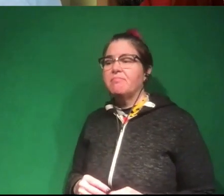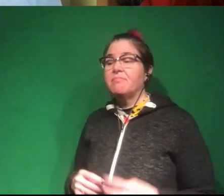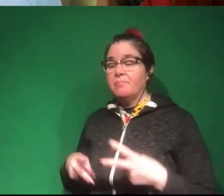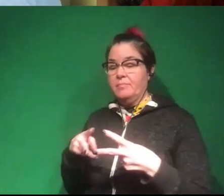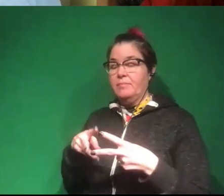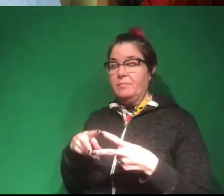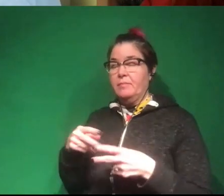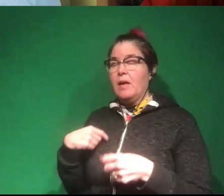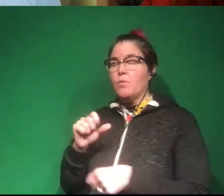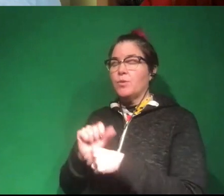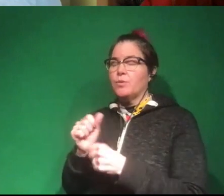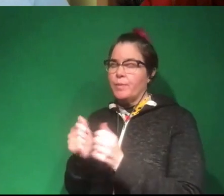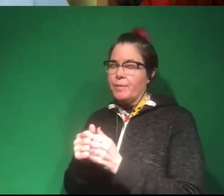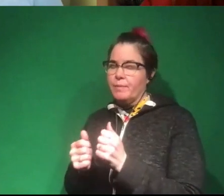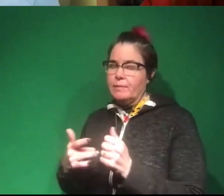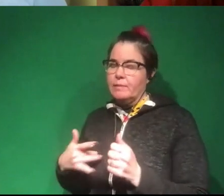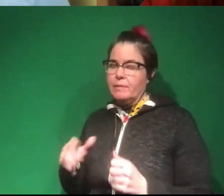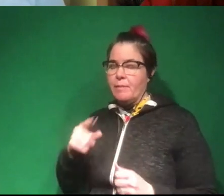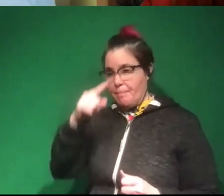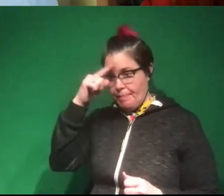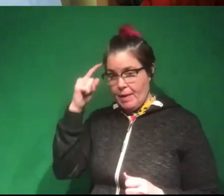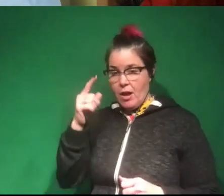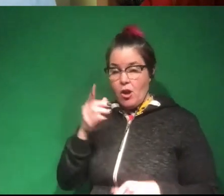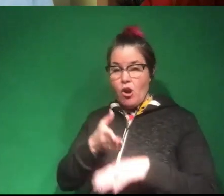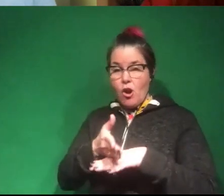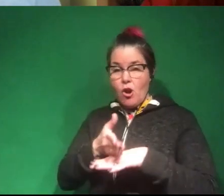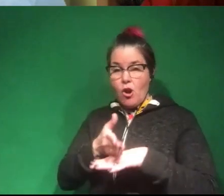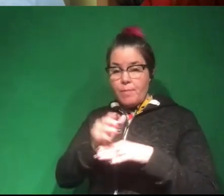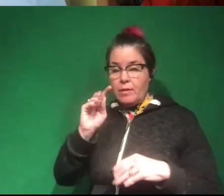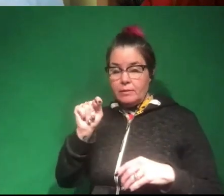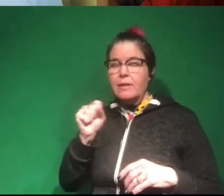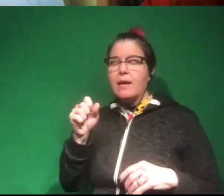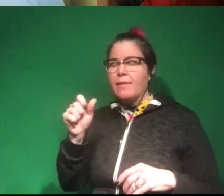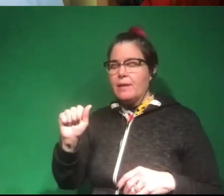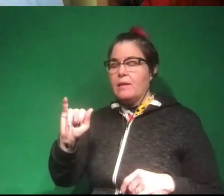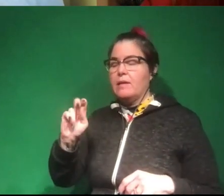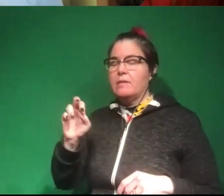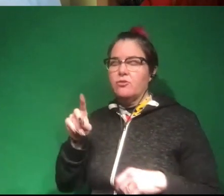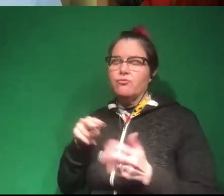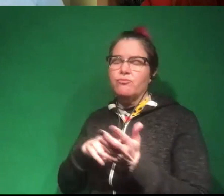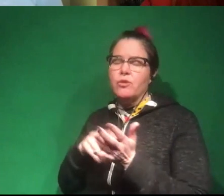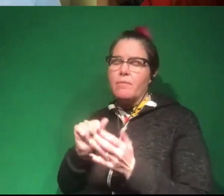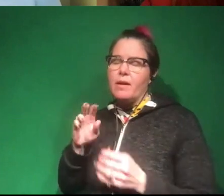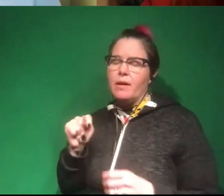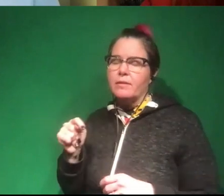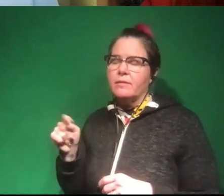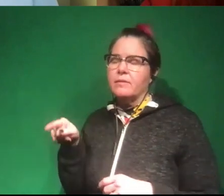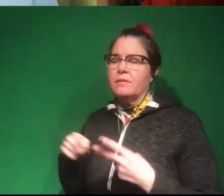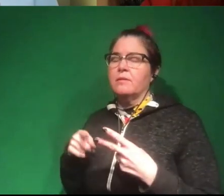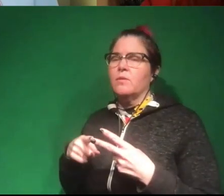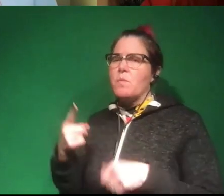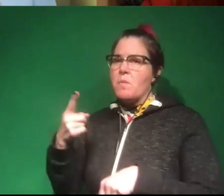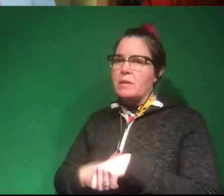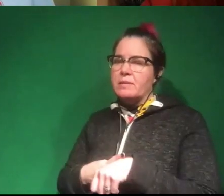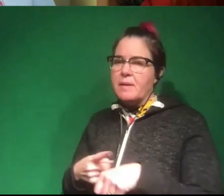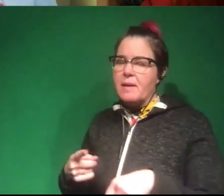that I worked closely with were black carpenter ants and then this Indian jumping ant. The Indian jumping ant, I've only been stung once, but it's